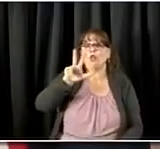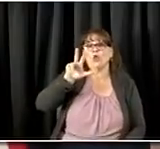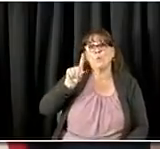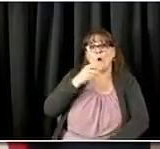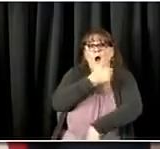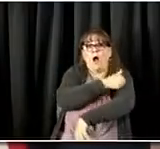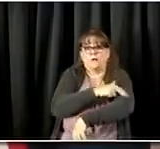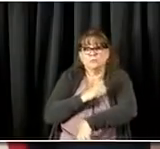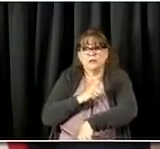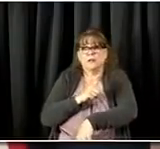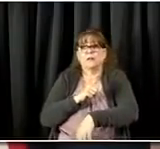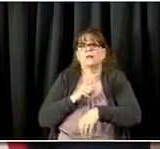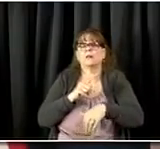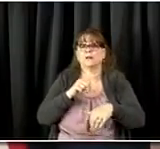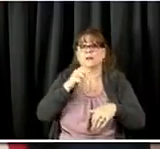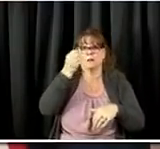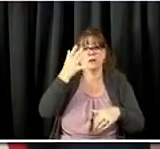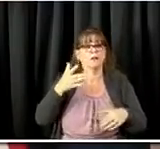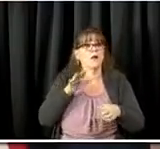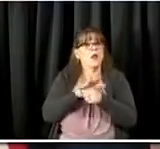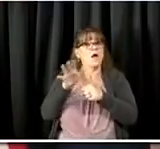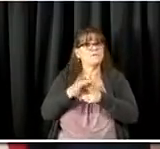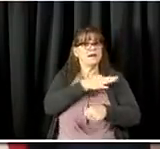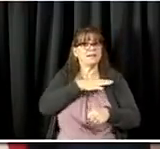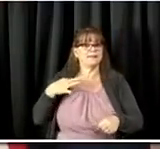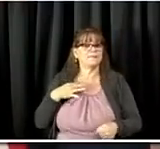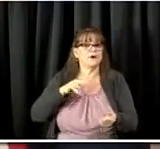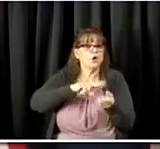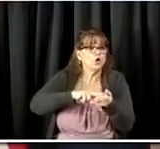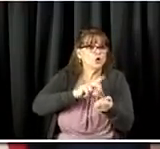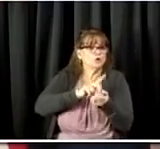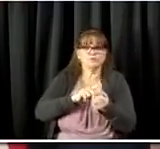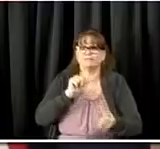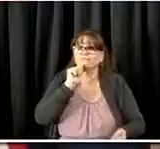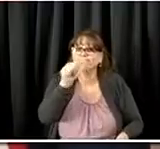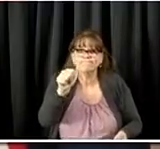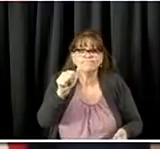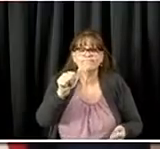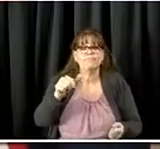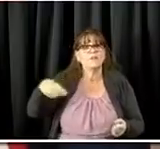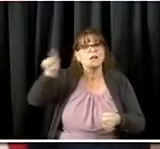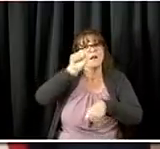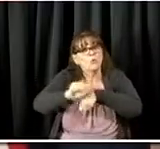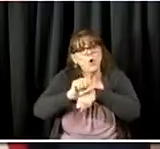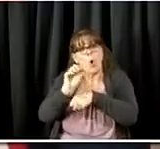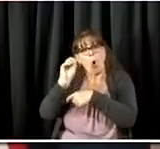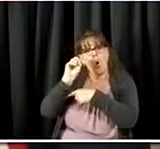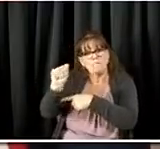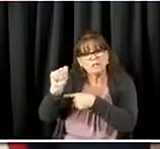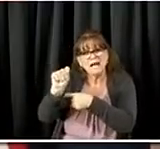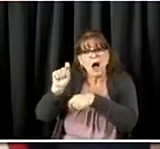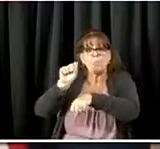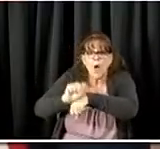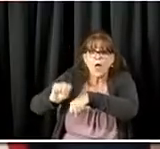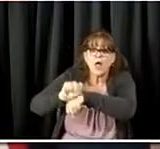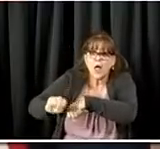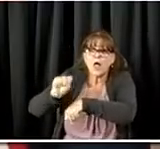many nurses are working double shifts. We are starting to approach double the daily number of hospitalizations we did in